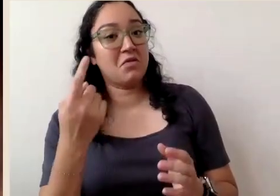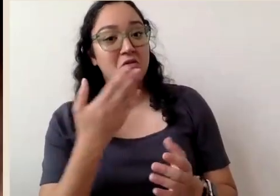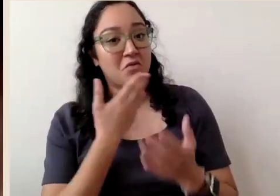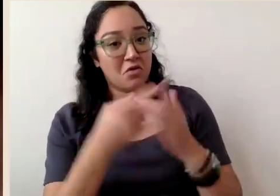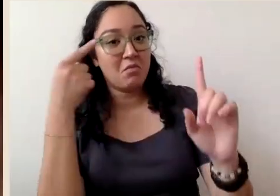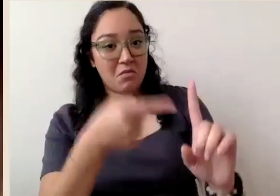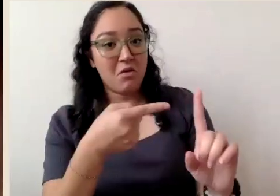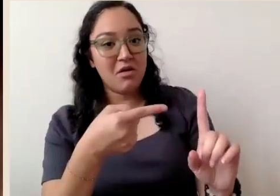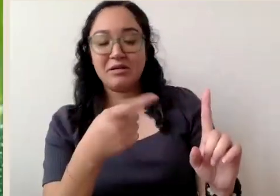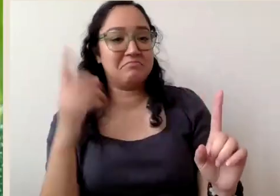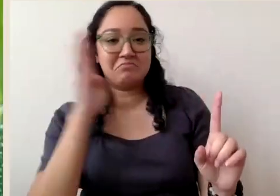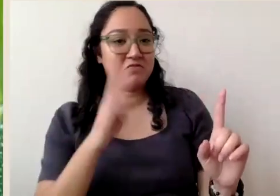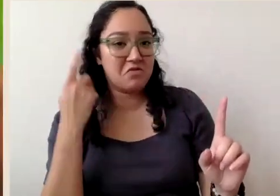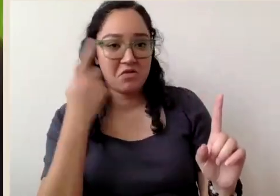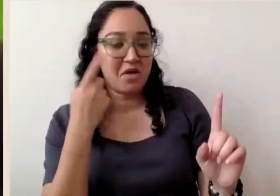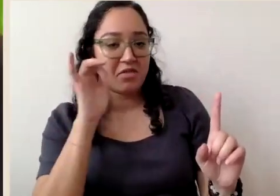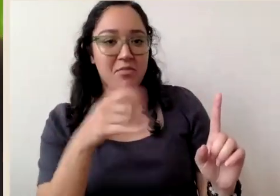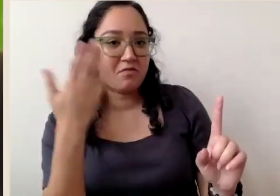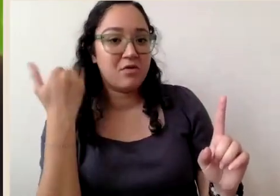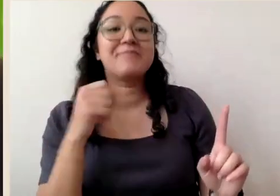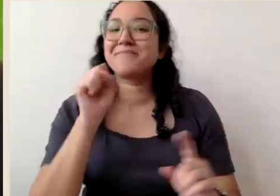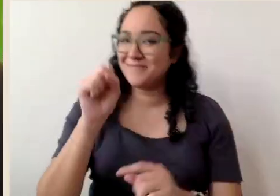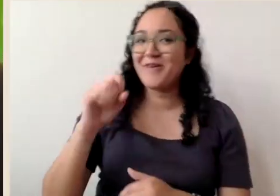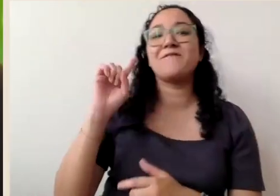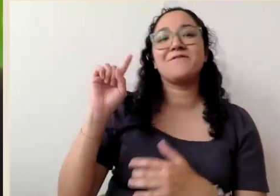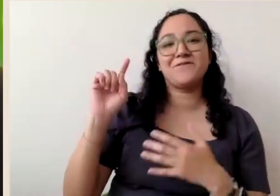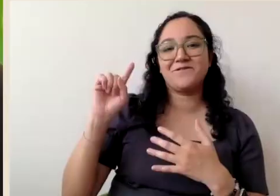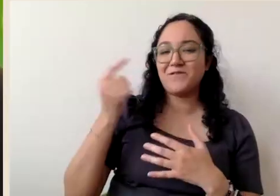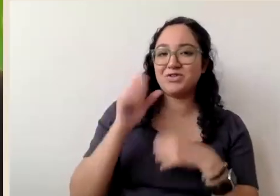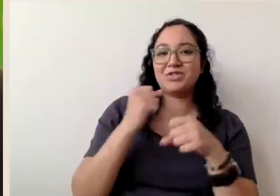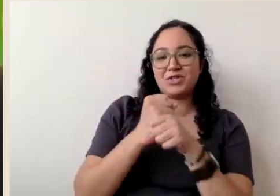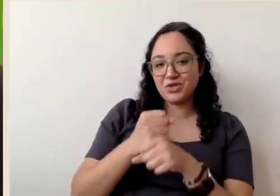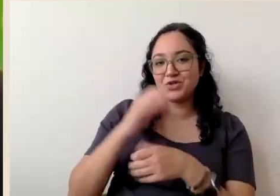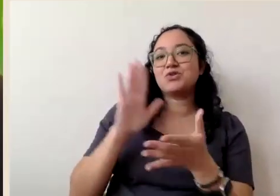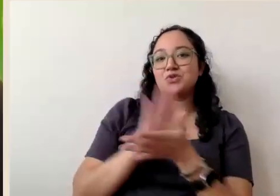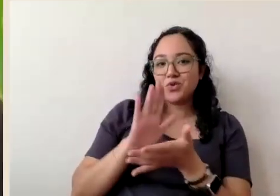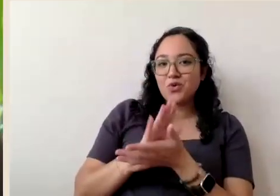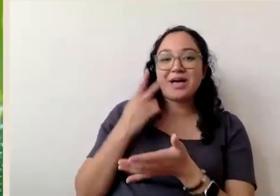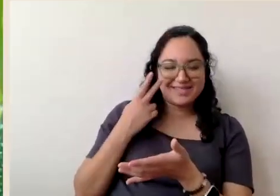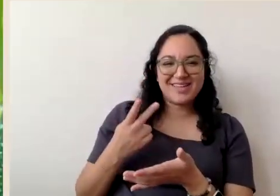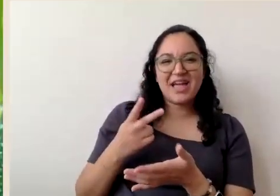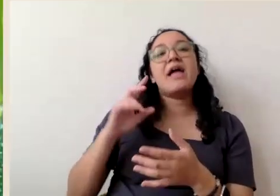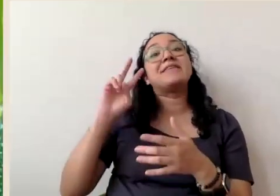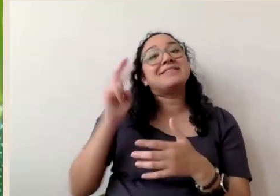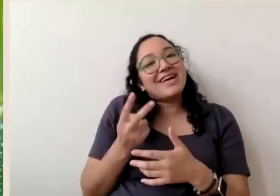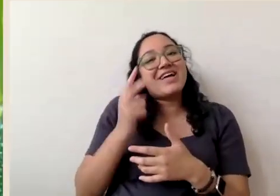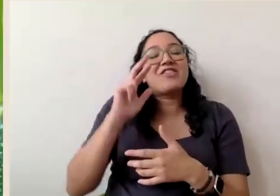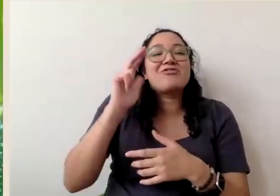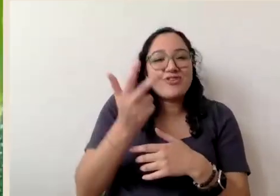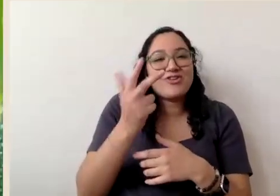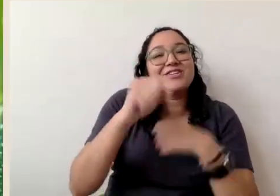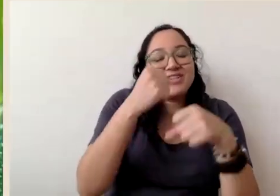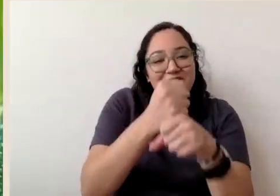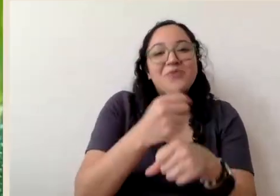considered before. and I see it like the first year we're in a school, that's what I see. But the second and third year we're in the same school, that's when we see the